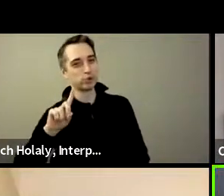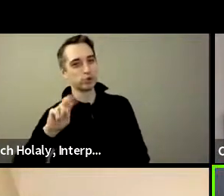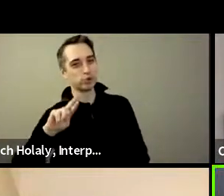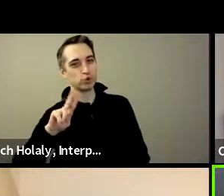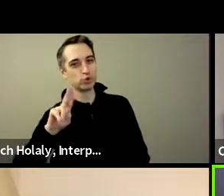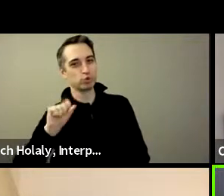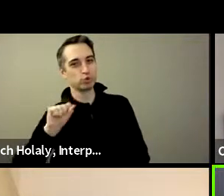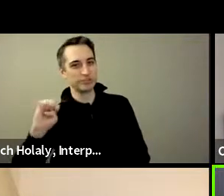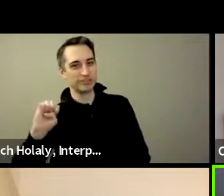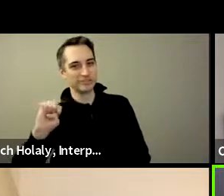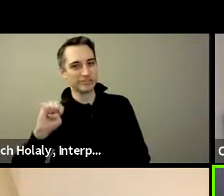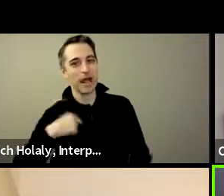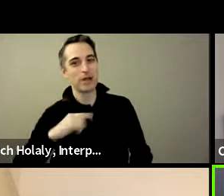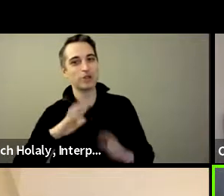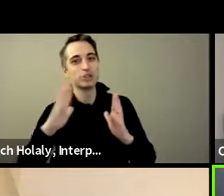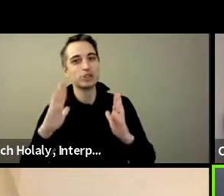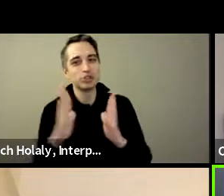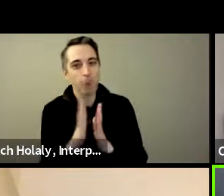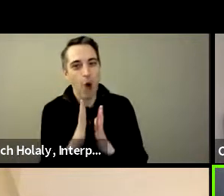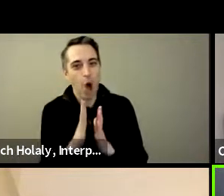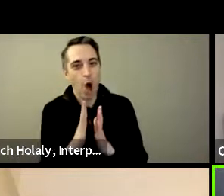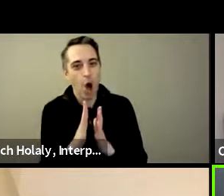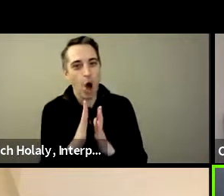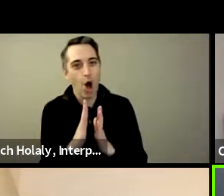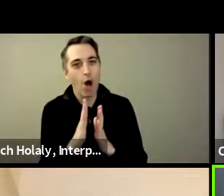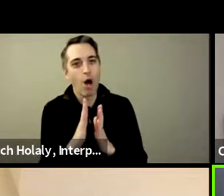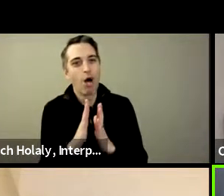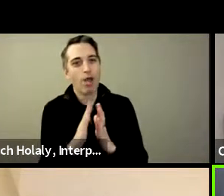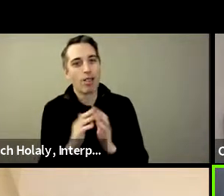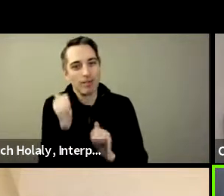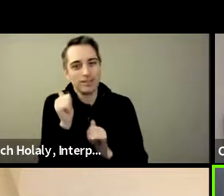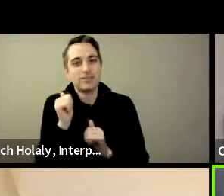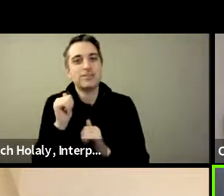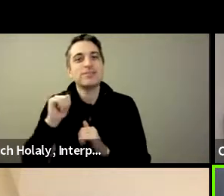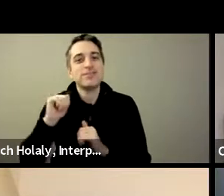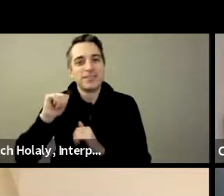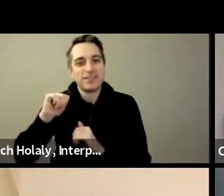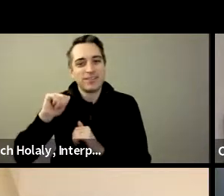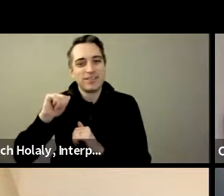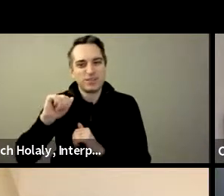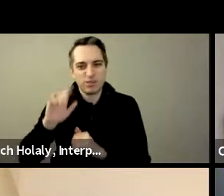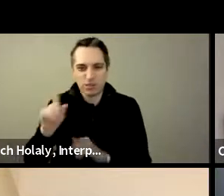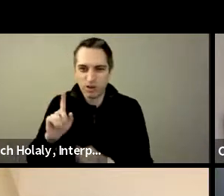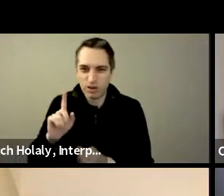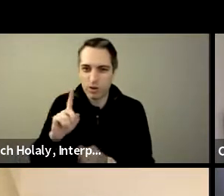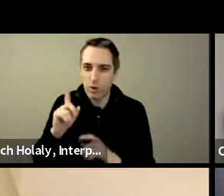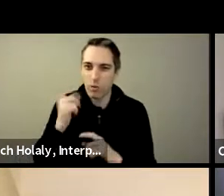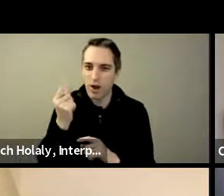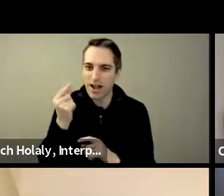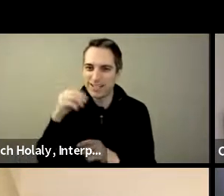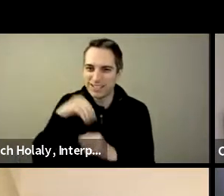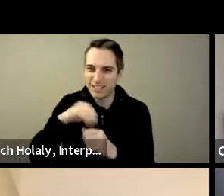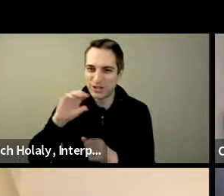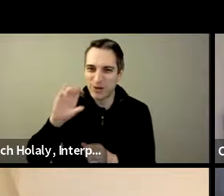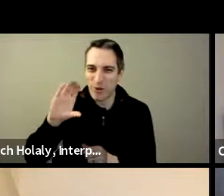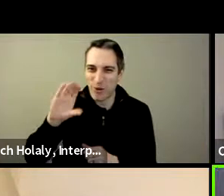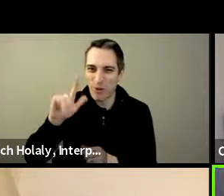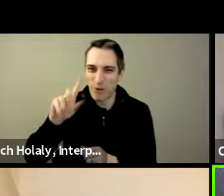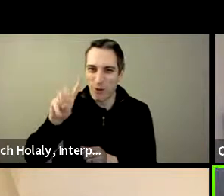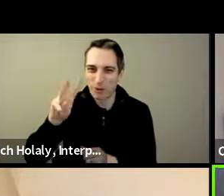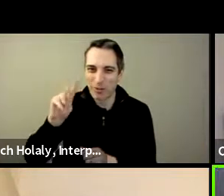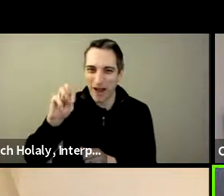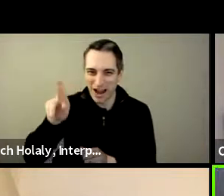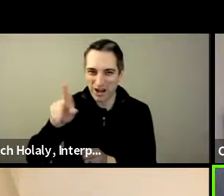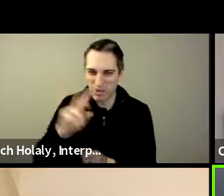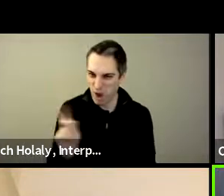about the Arab population in Coldwater? My understanding is there's a sizable area. Where is Coldwater? Is that in Michigan? Yeah, it's